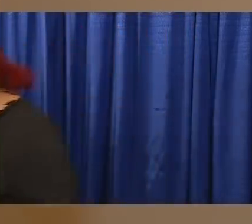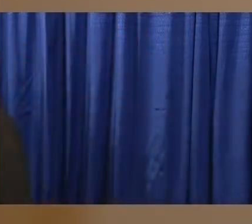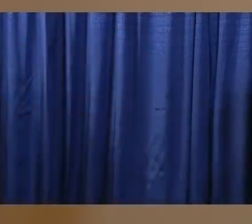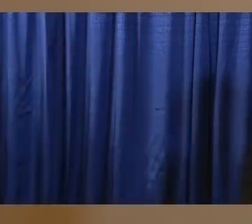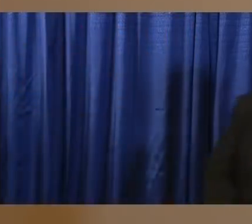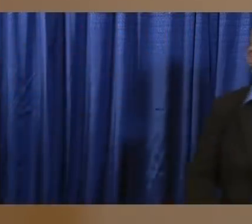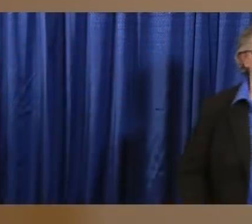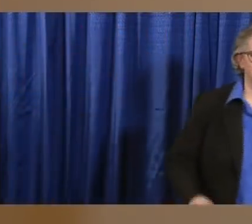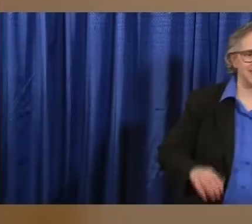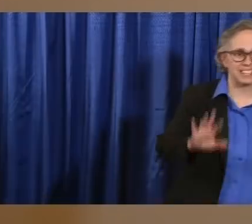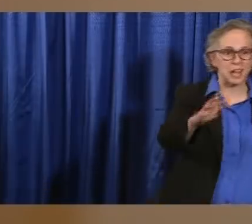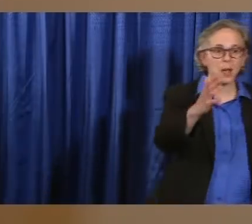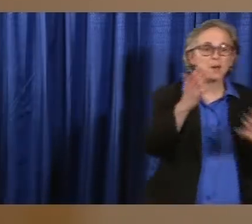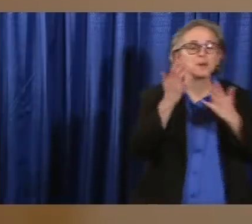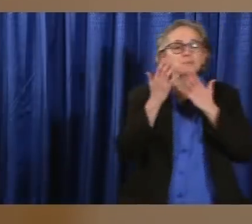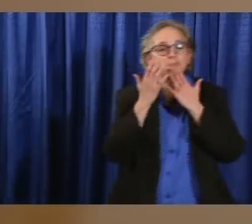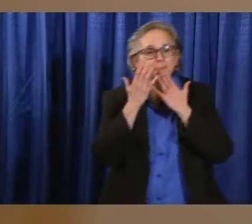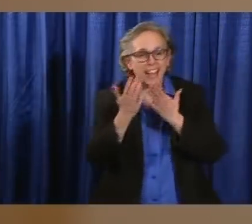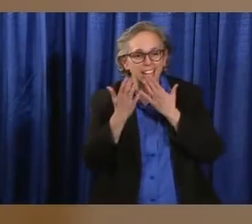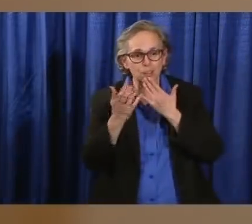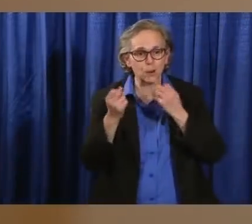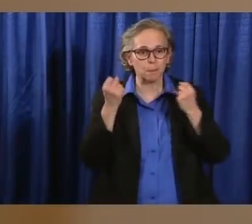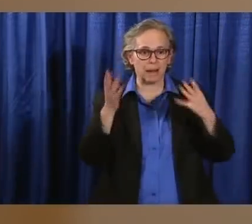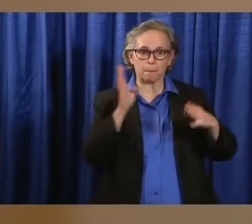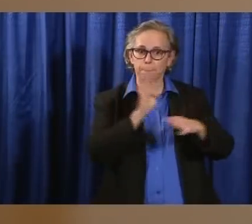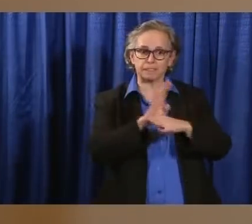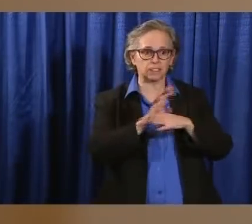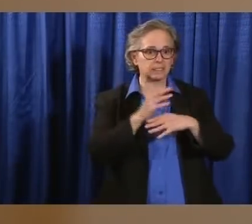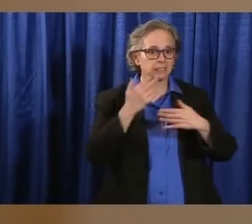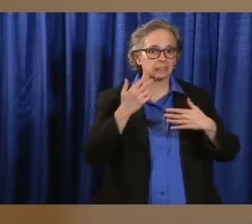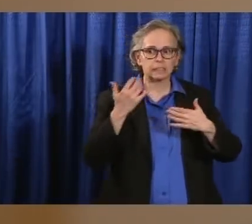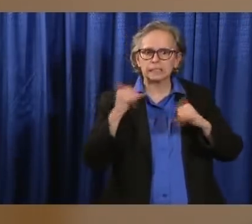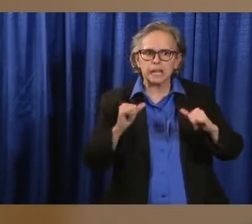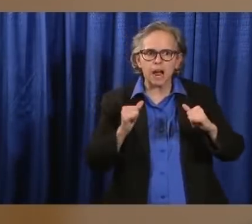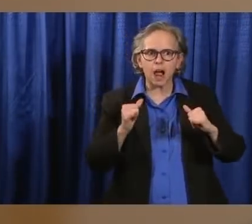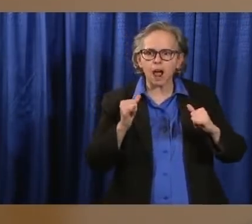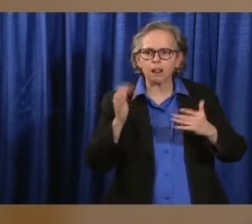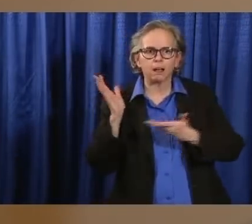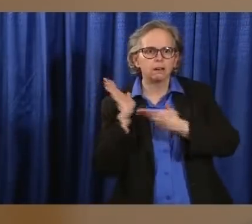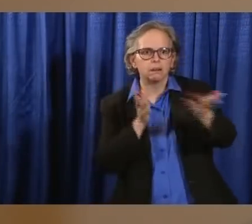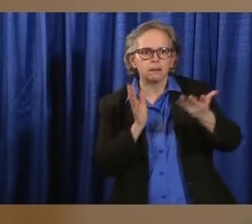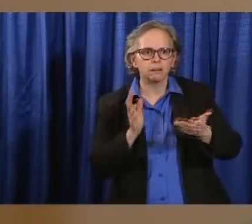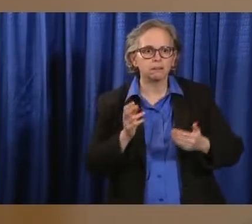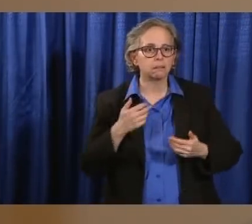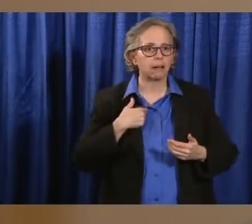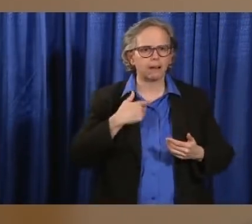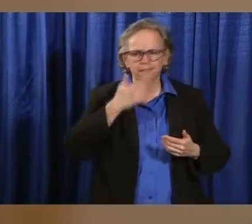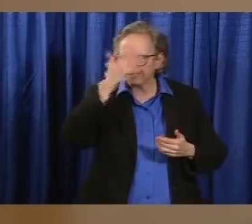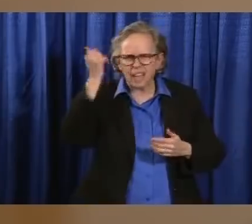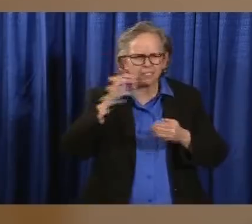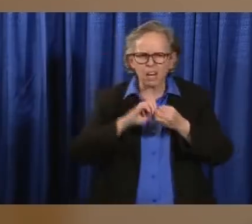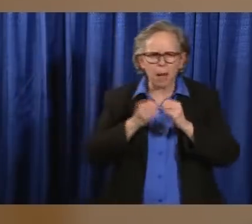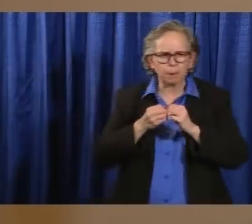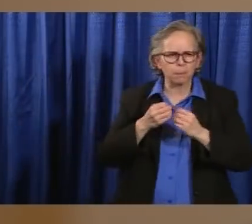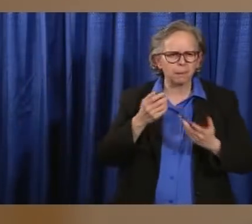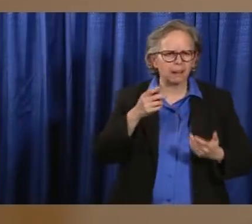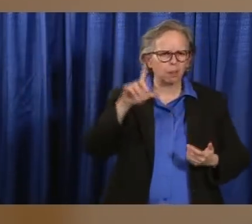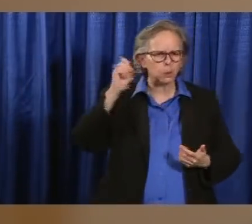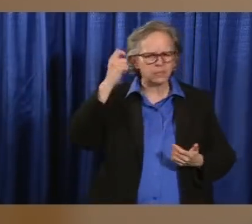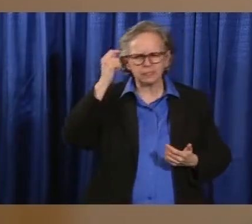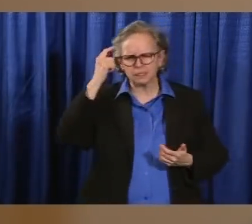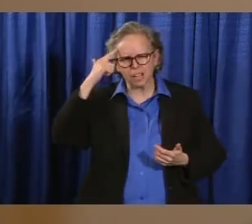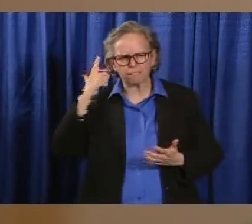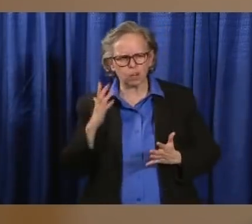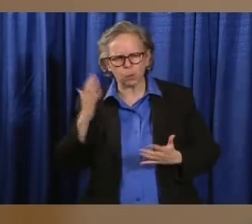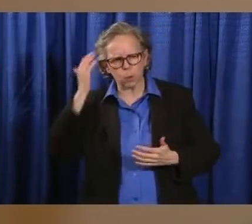forget, the Lieutenant Governor might know, but some 50% of what we eat comes through getting meals on carry-out